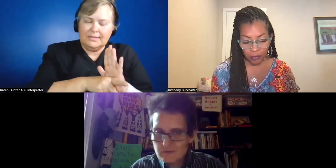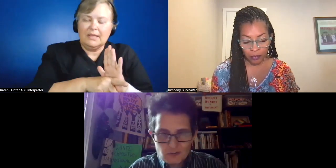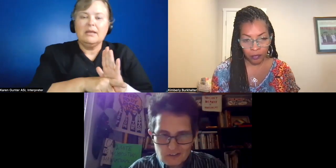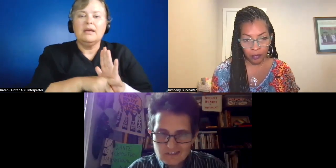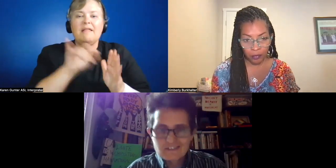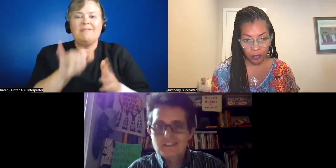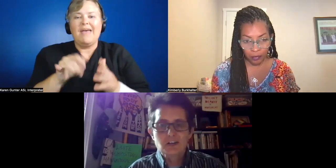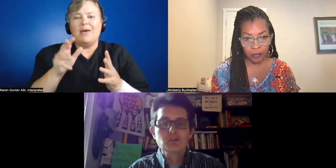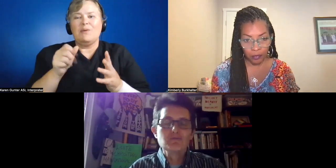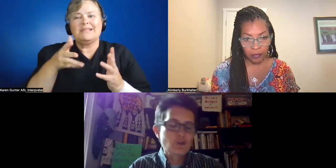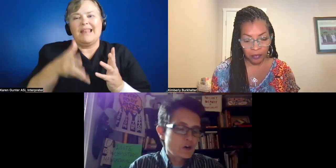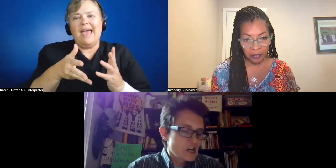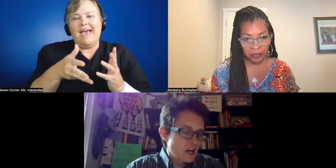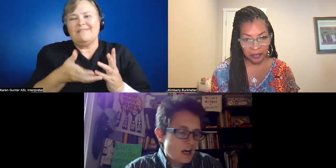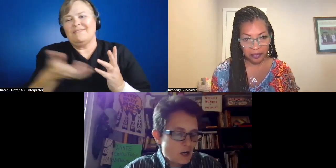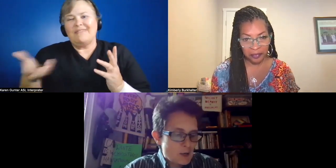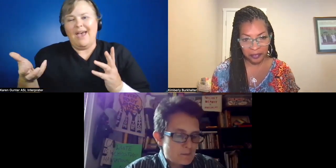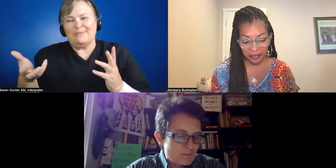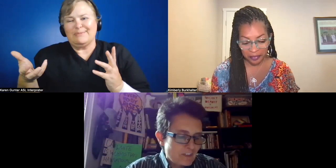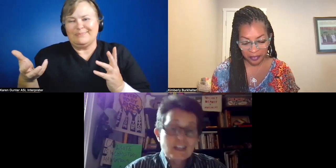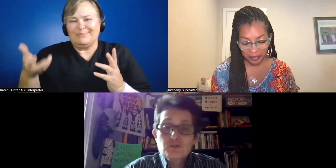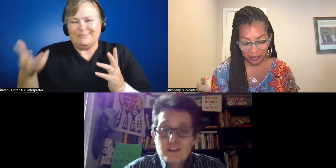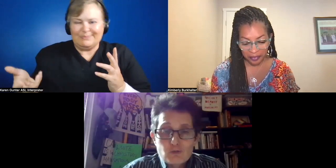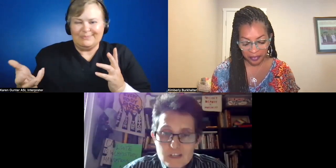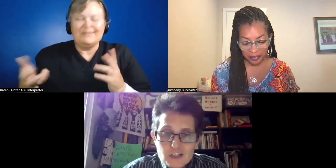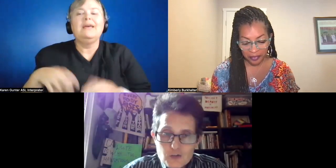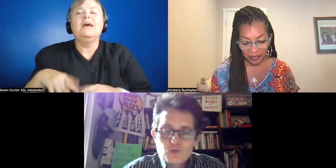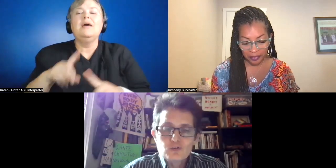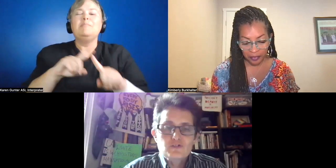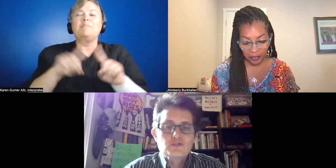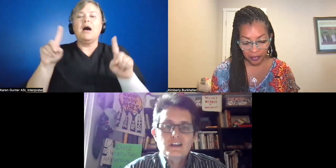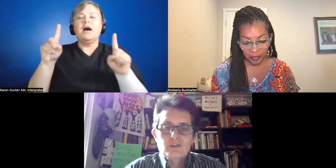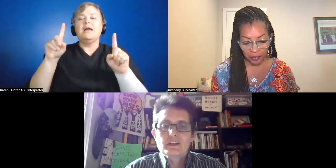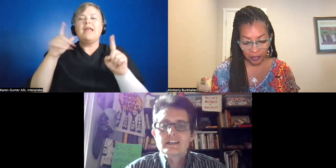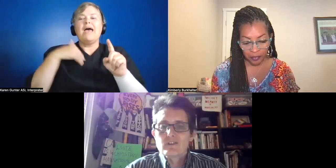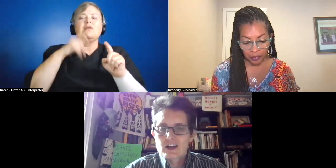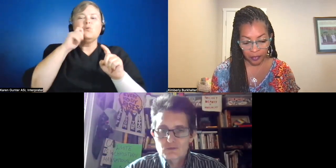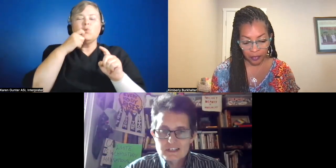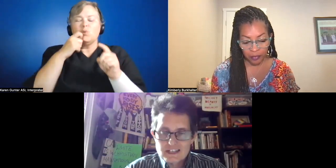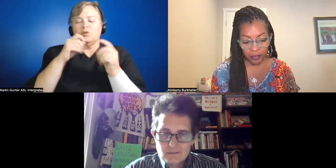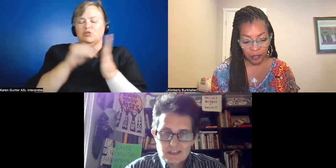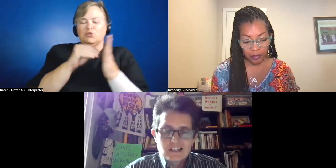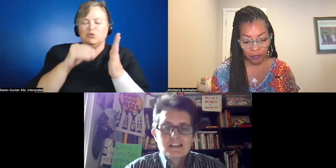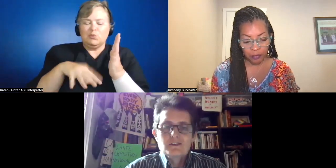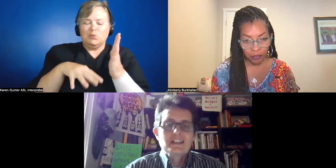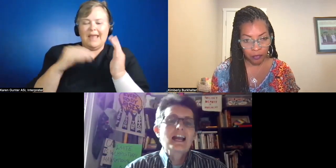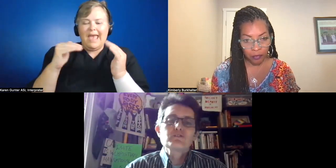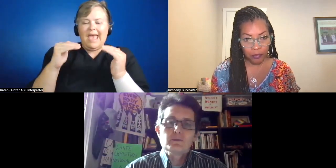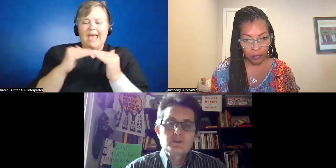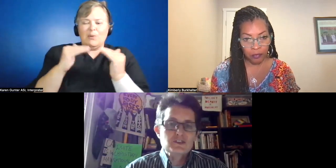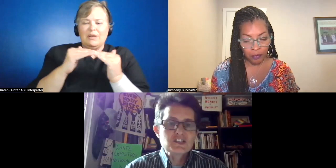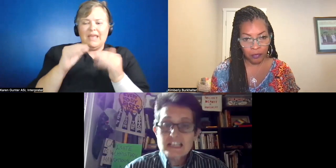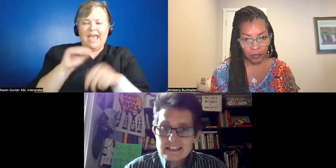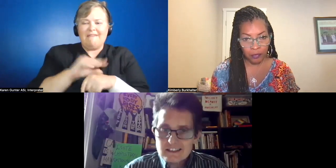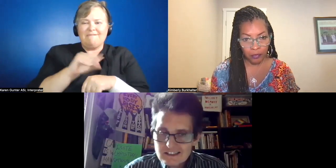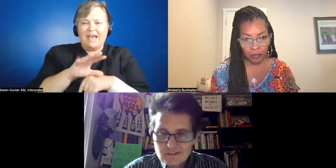that got left on the cutting room floor. They also have a really cool student equity advisory team, the acronym